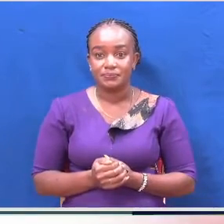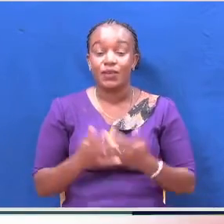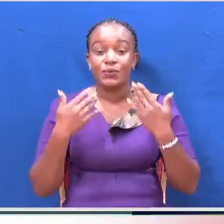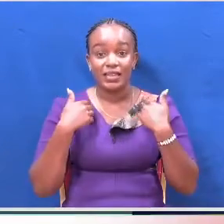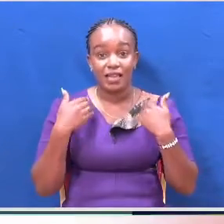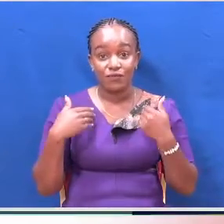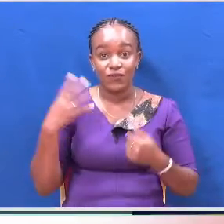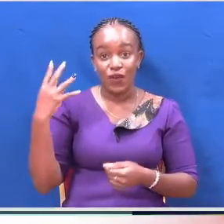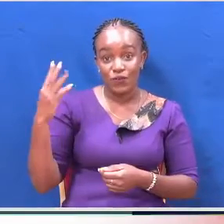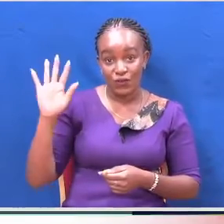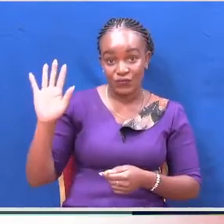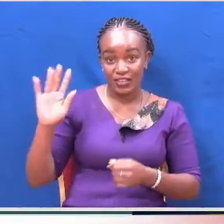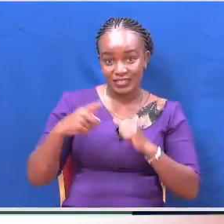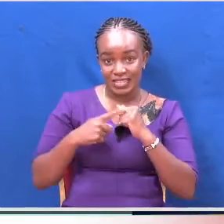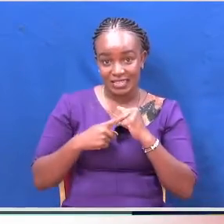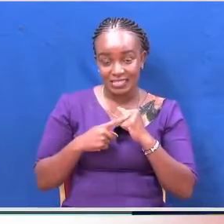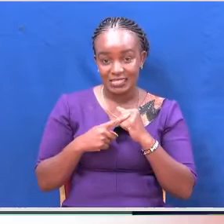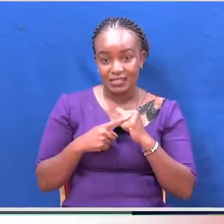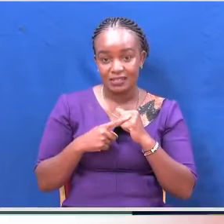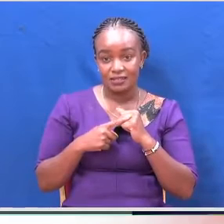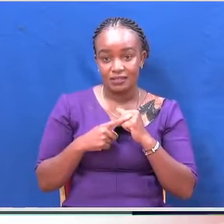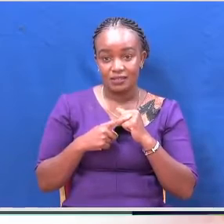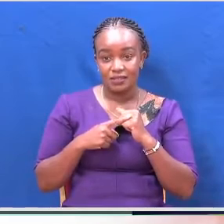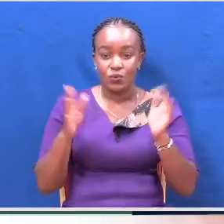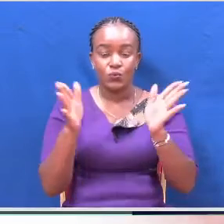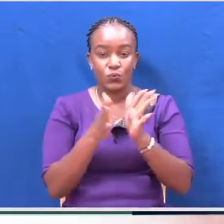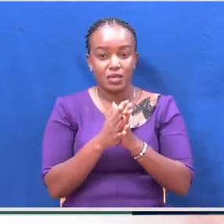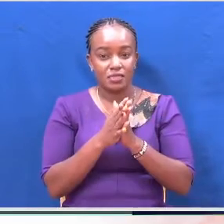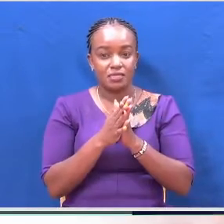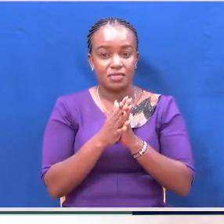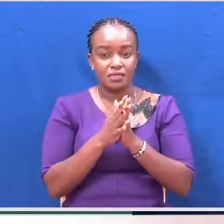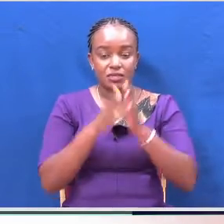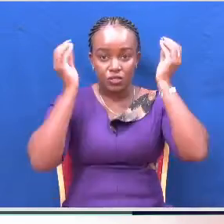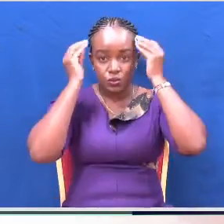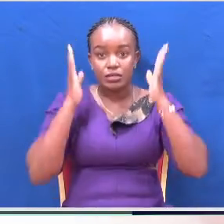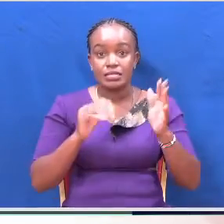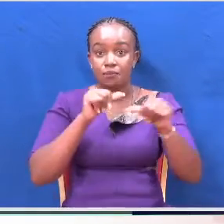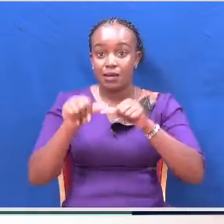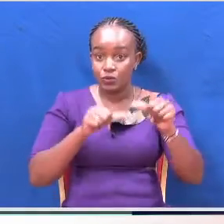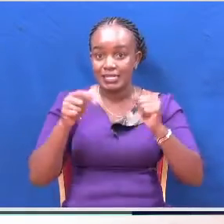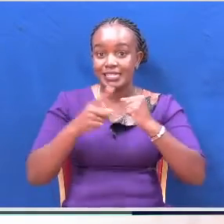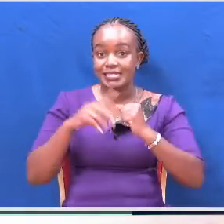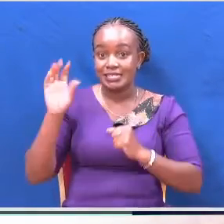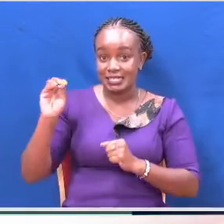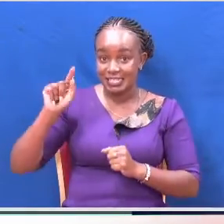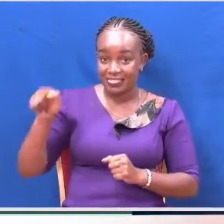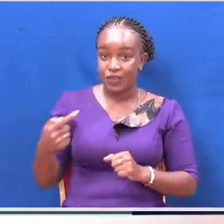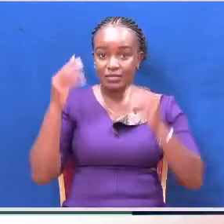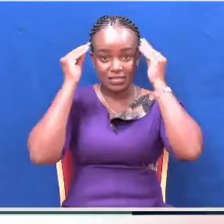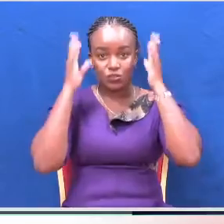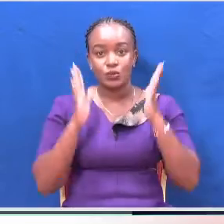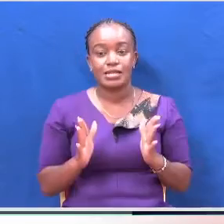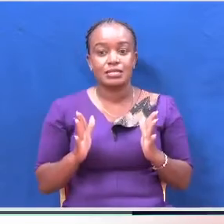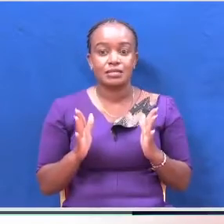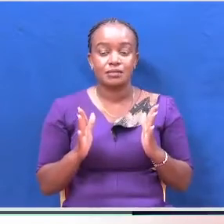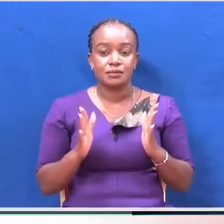4, 5, 6, 10 times this number. You know, with a population, student population of about 60,000 students,